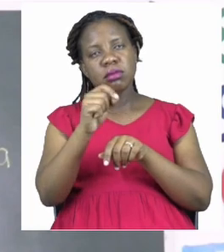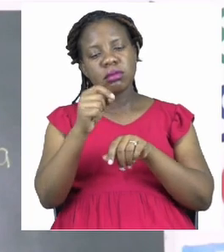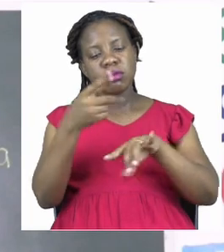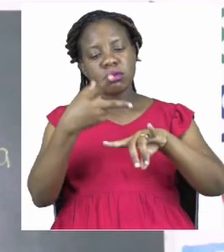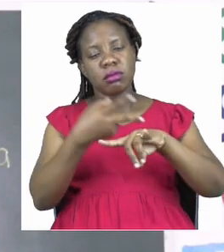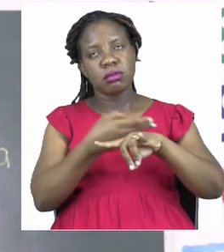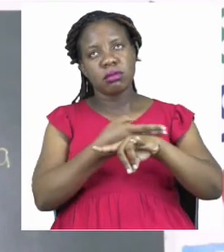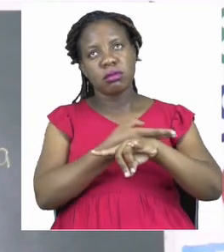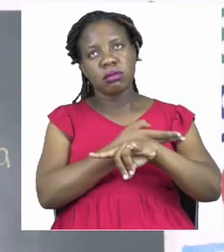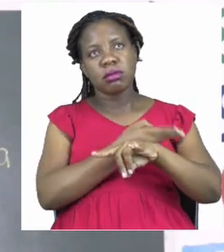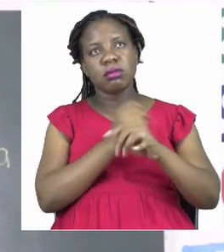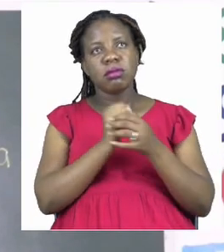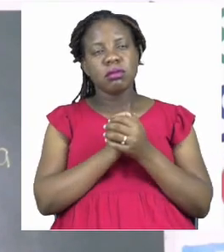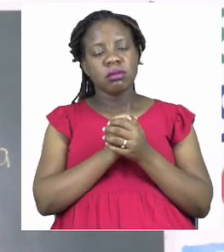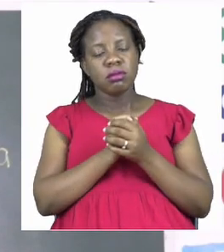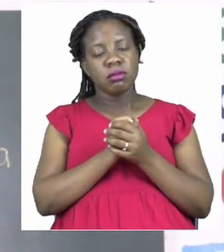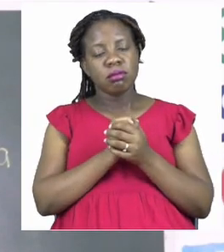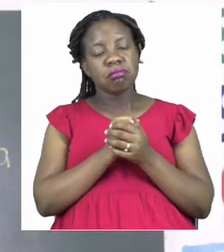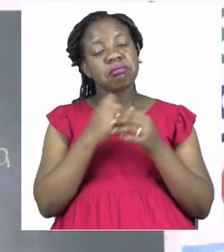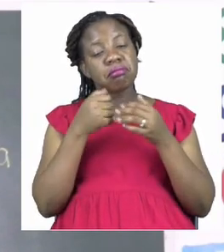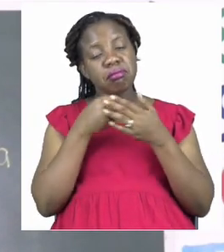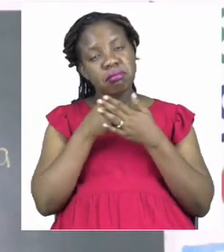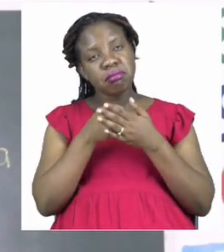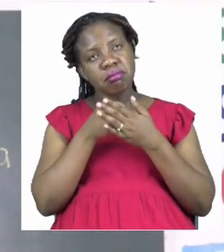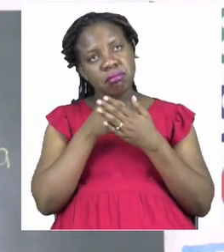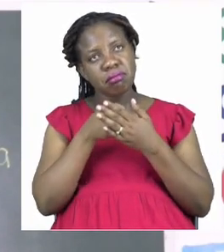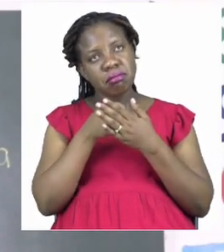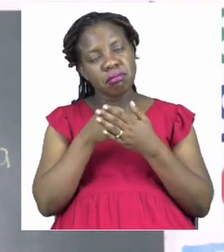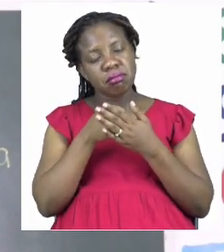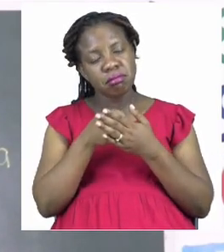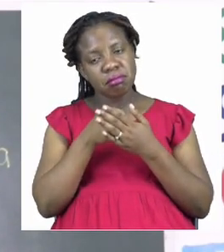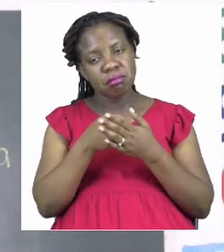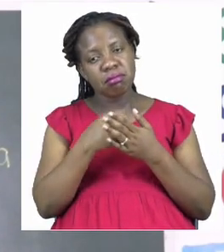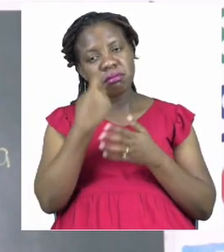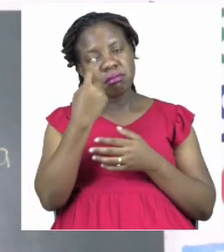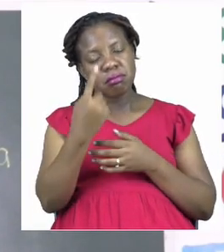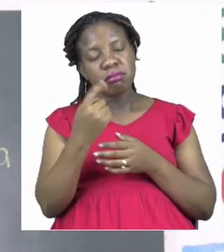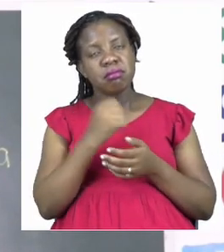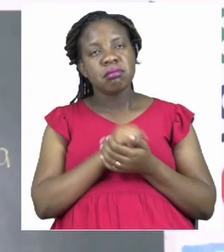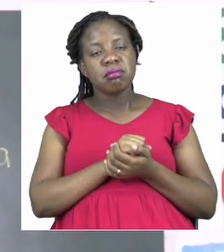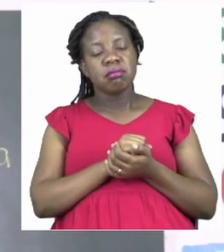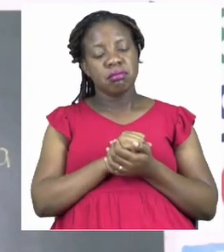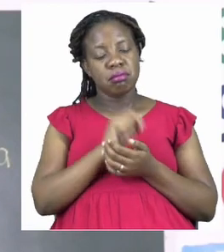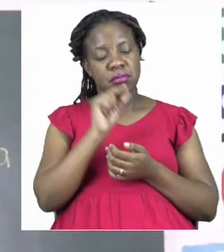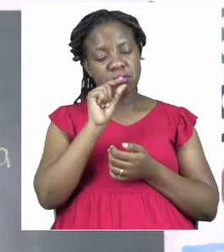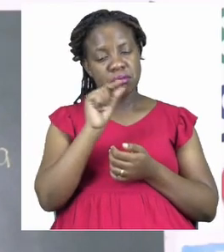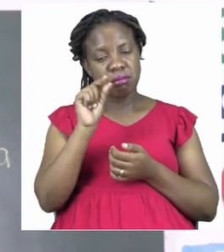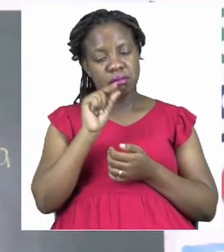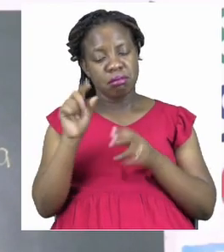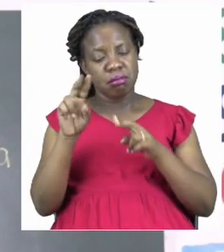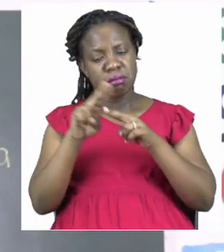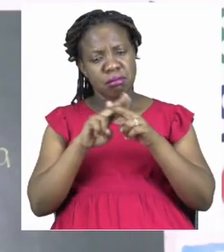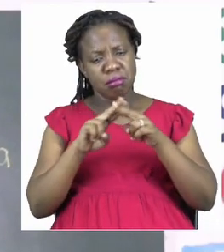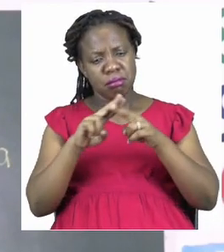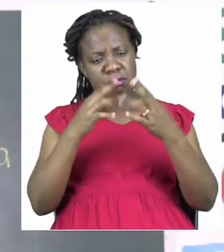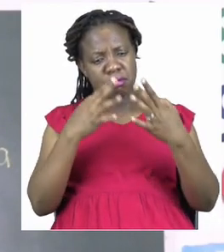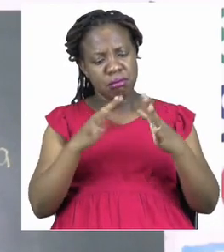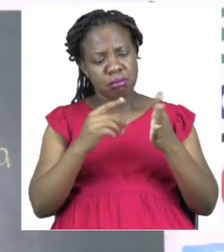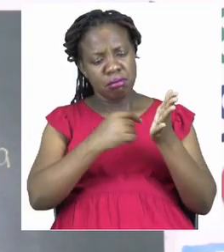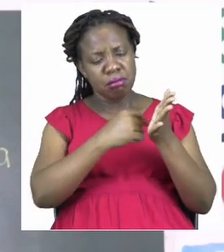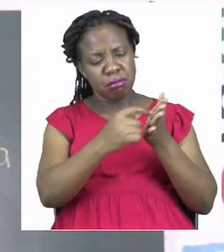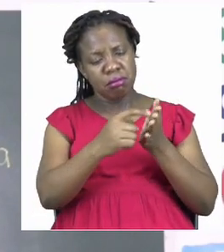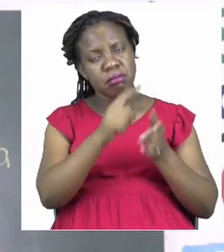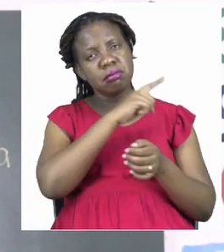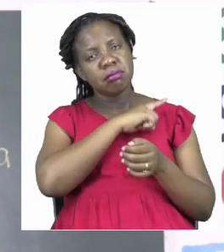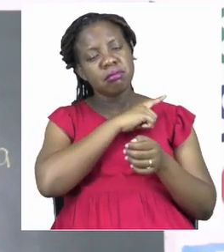Go ahead and try it by yourselves. Don't forget to cross out the words you have used so that you don't try and use them again. Then,